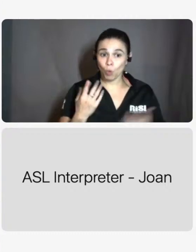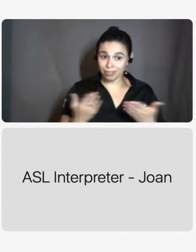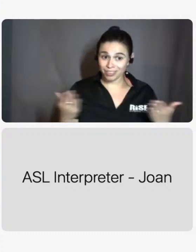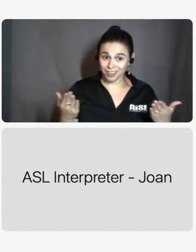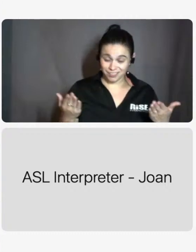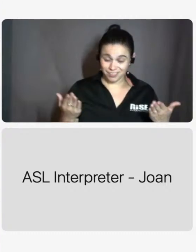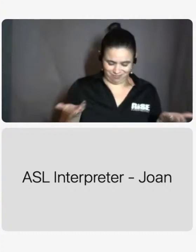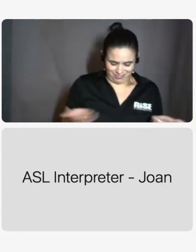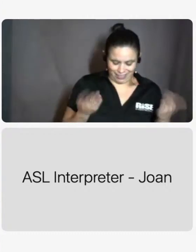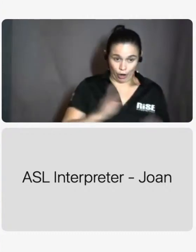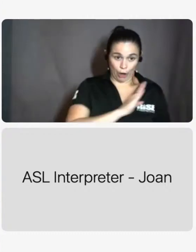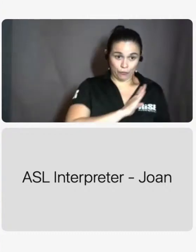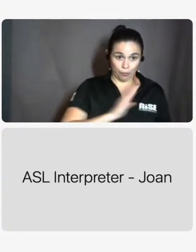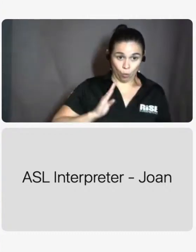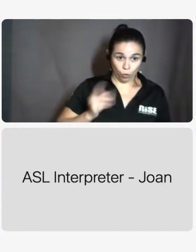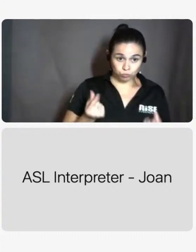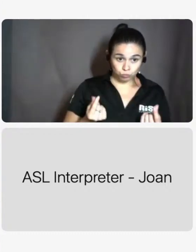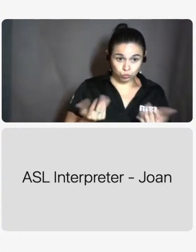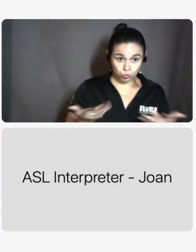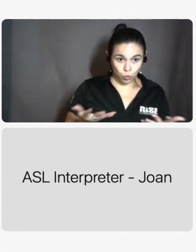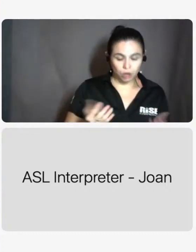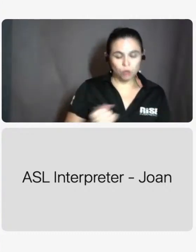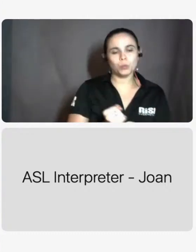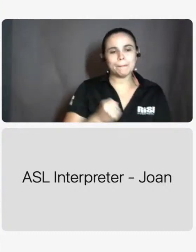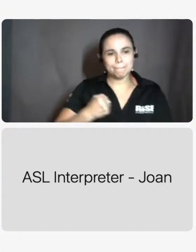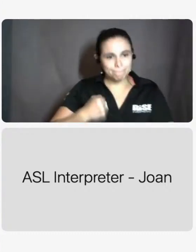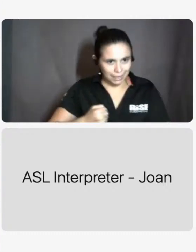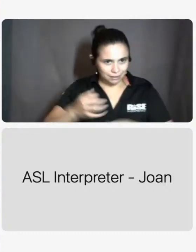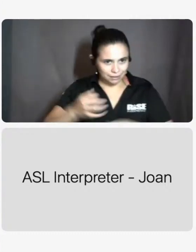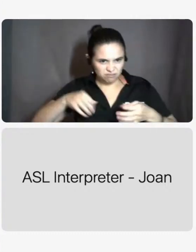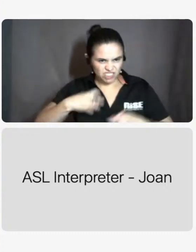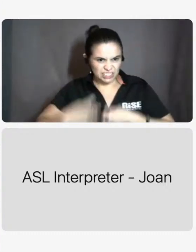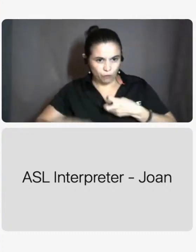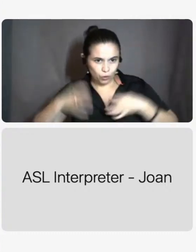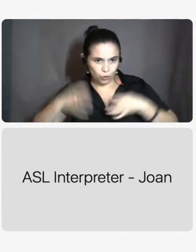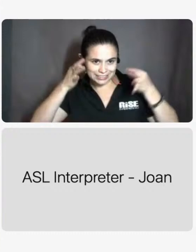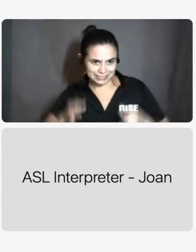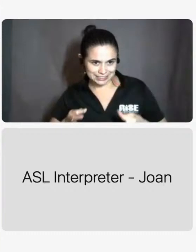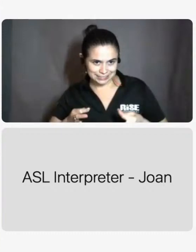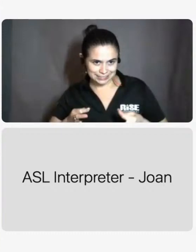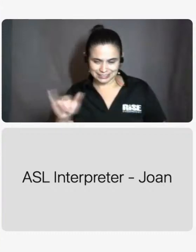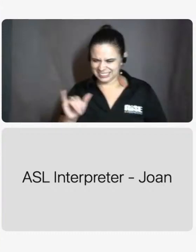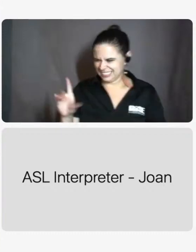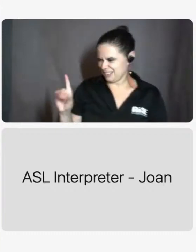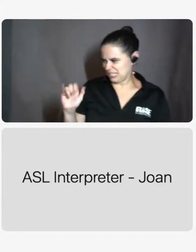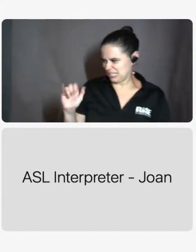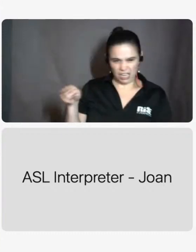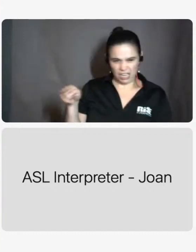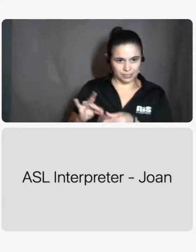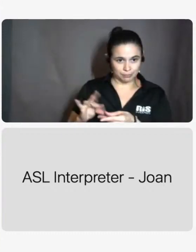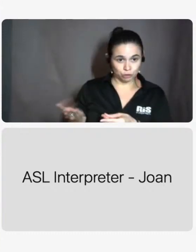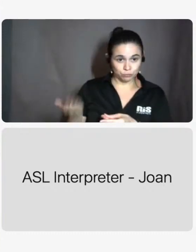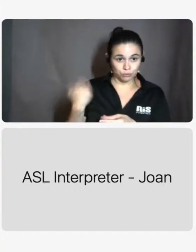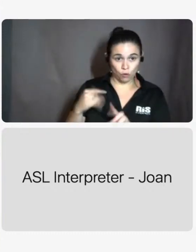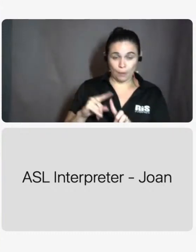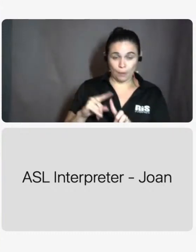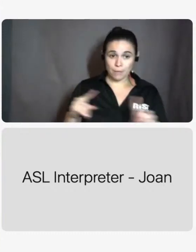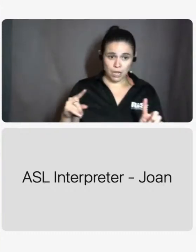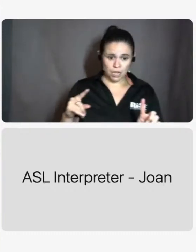just like Dan mentioned earlier. And in doing so, we need to be